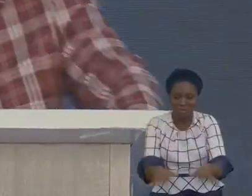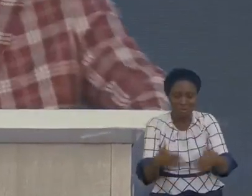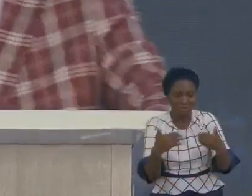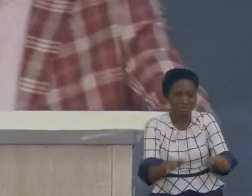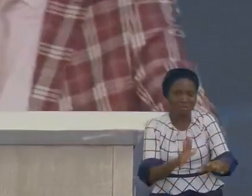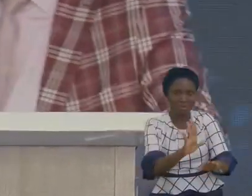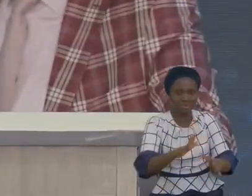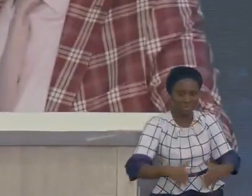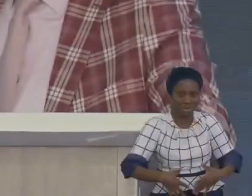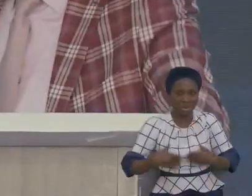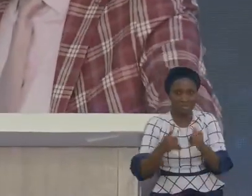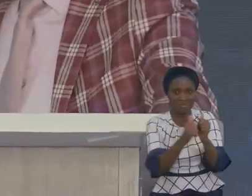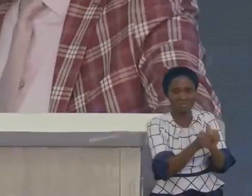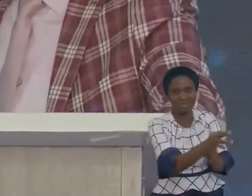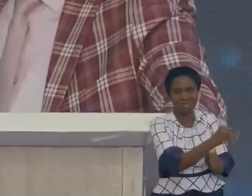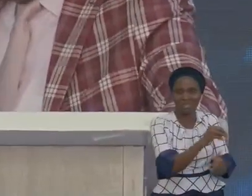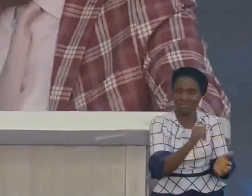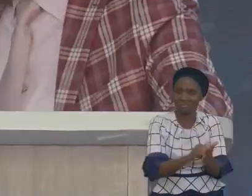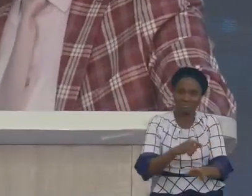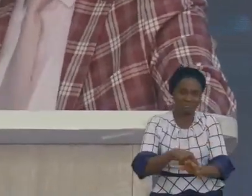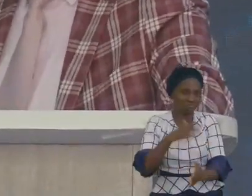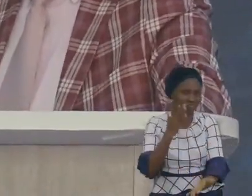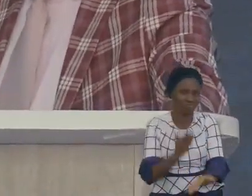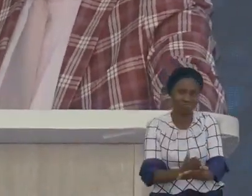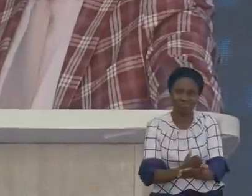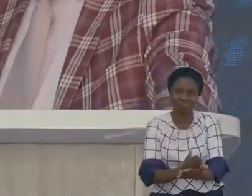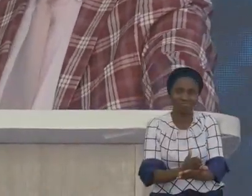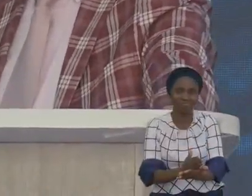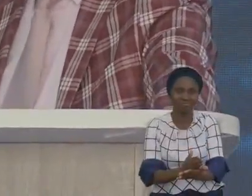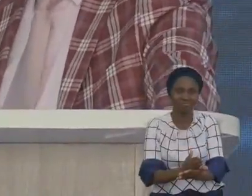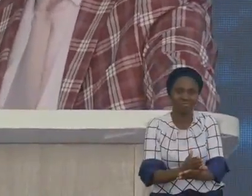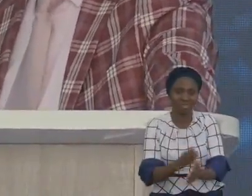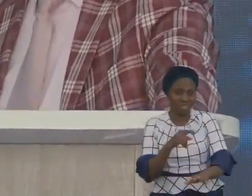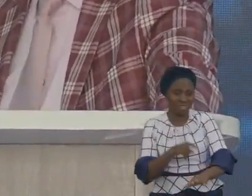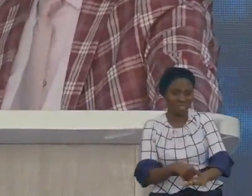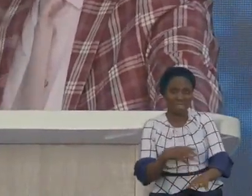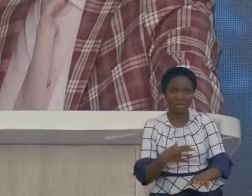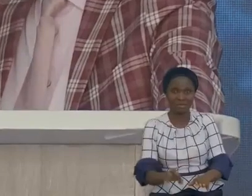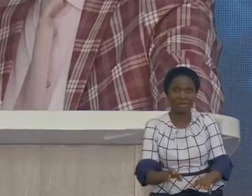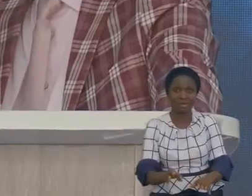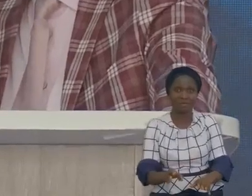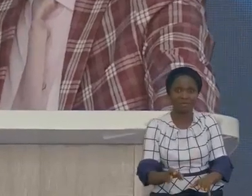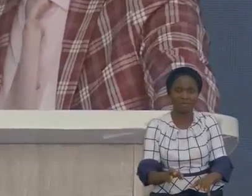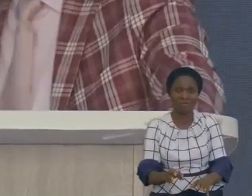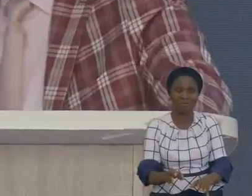Time of throwing precious hours away.